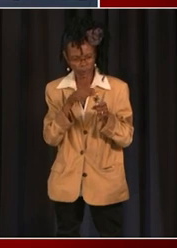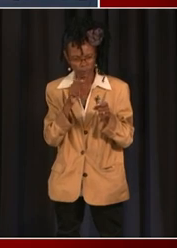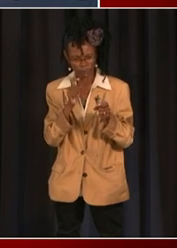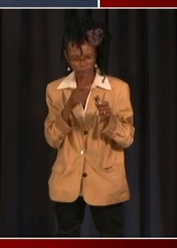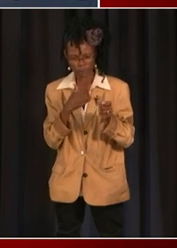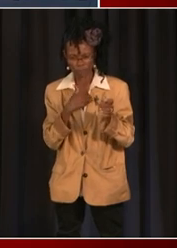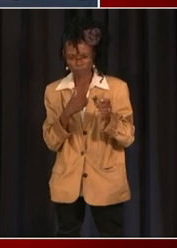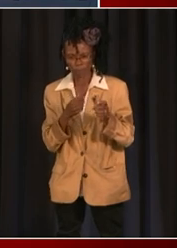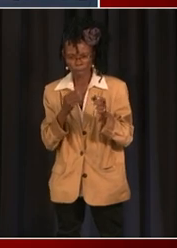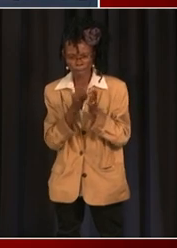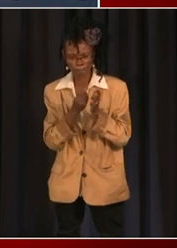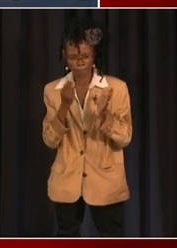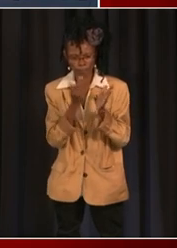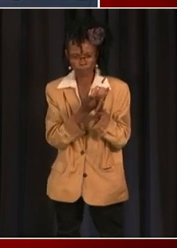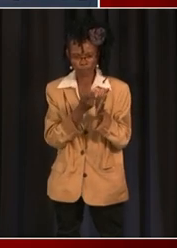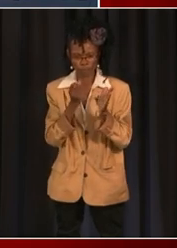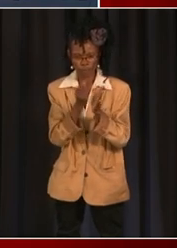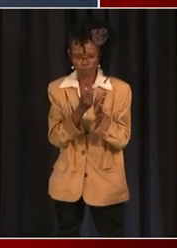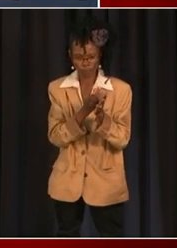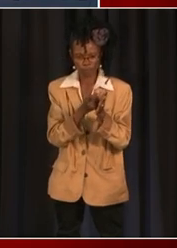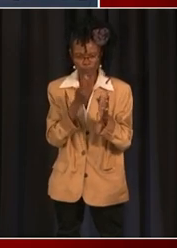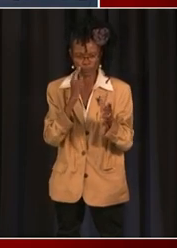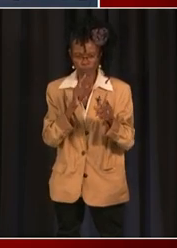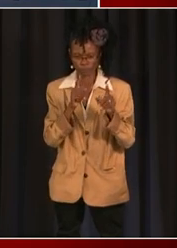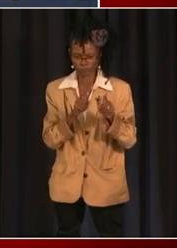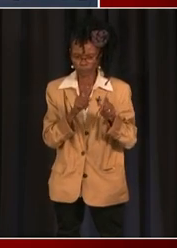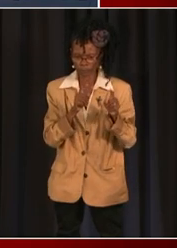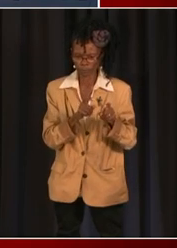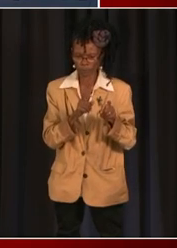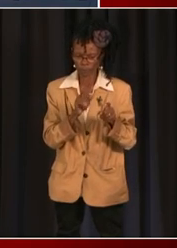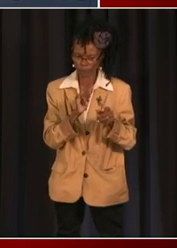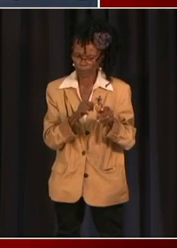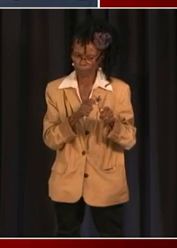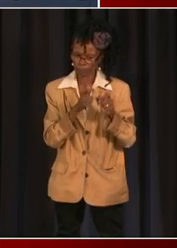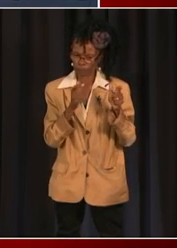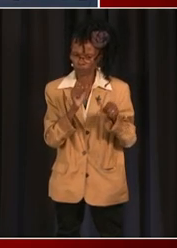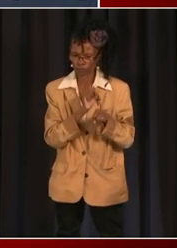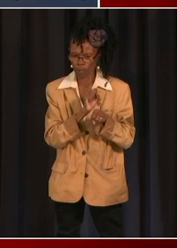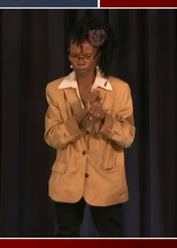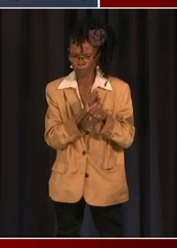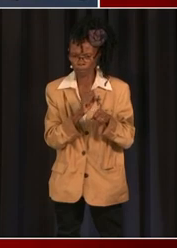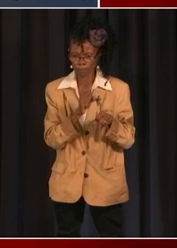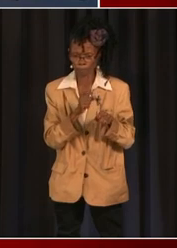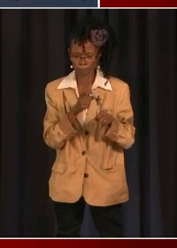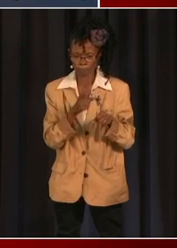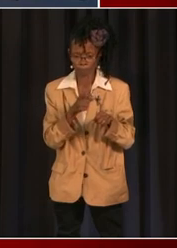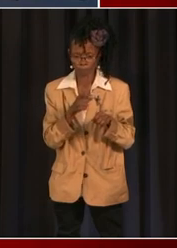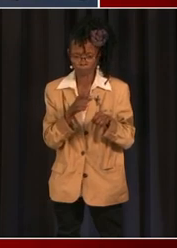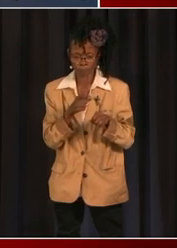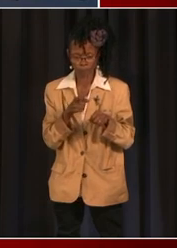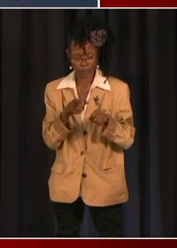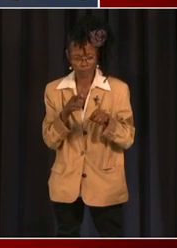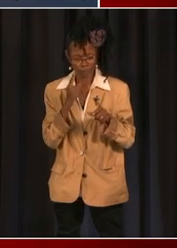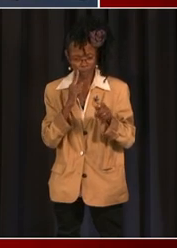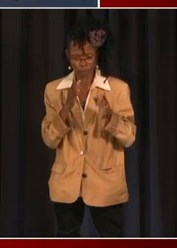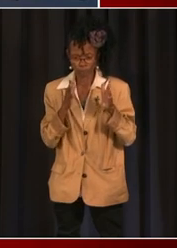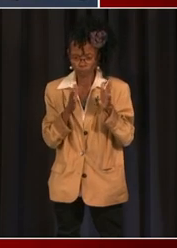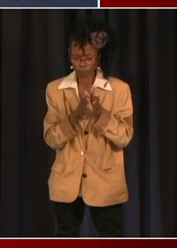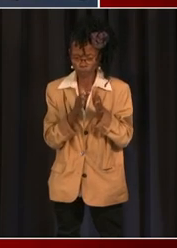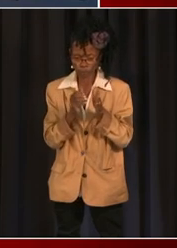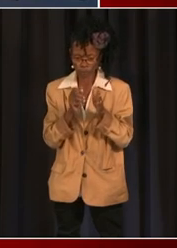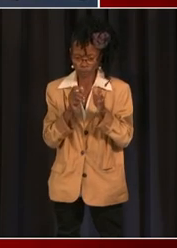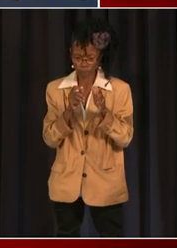I mean, am I thinking about this right, where I think that if you have a school with a smaller number of consent forms, you will be testing a